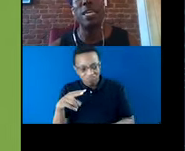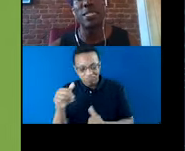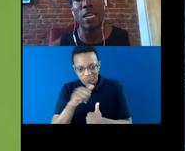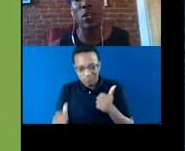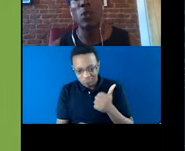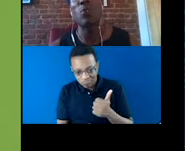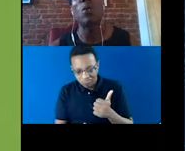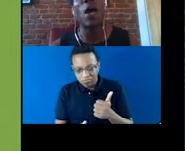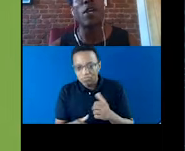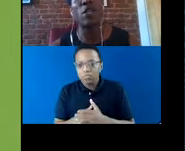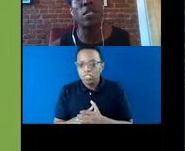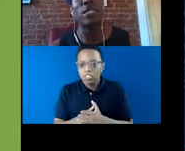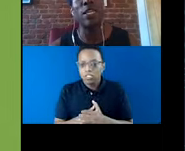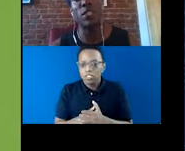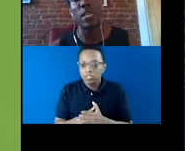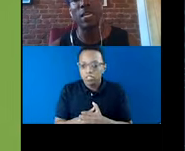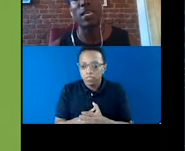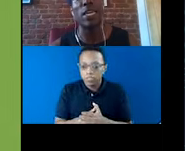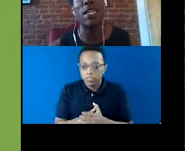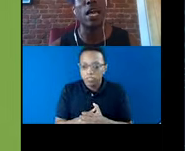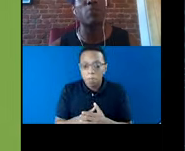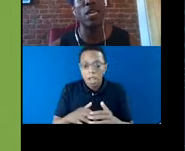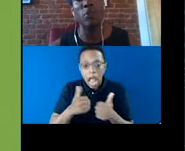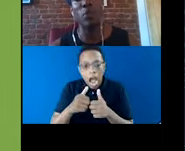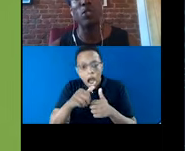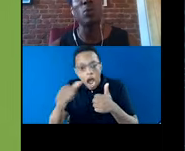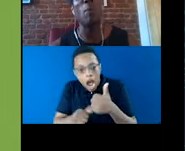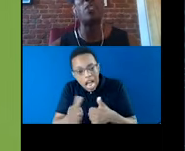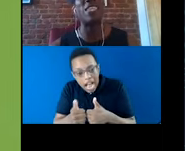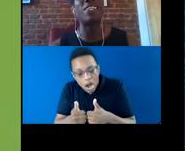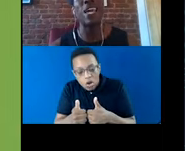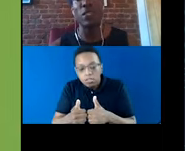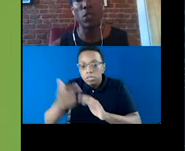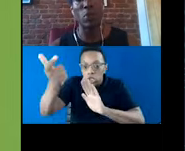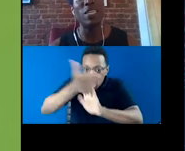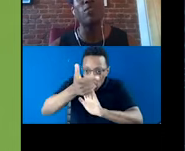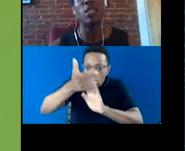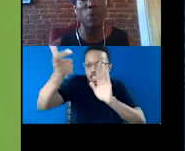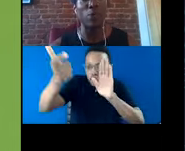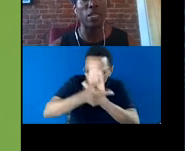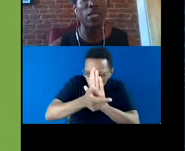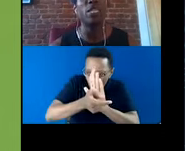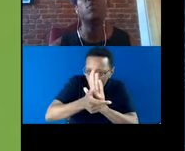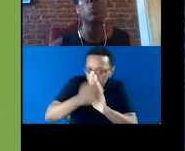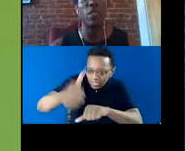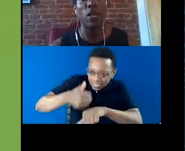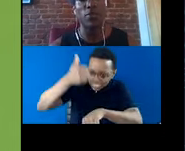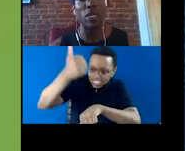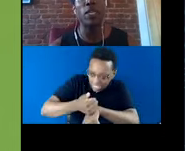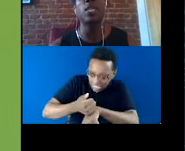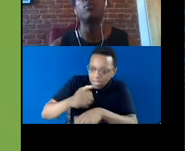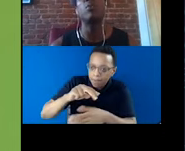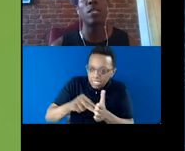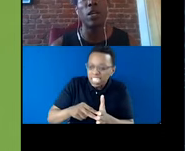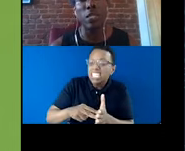as less than requires legislating that they not be able to be like you, even in public, even when they are